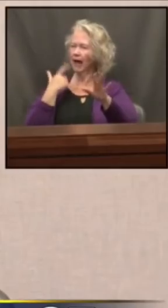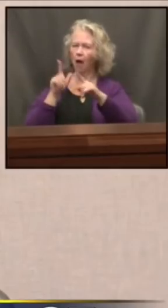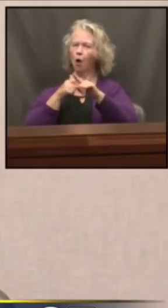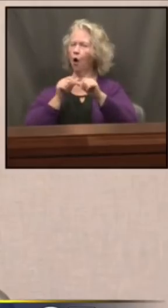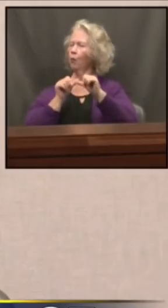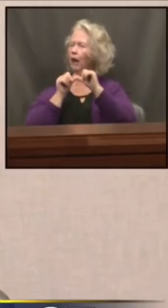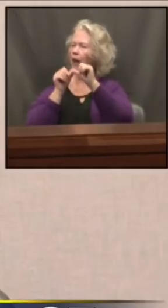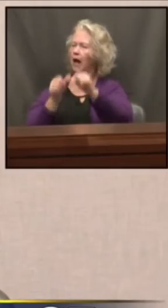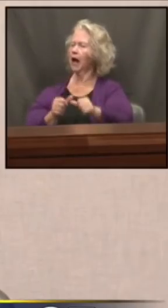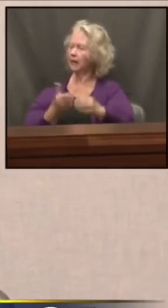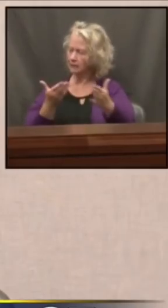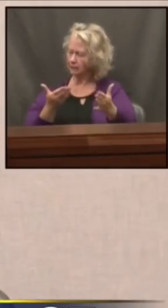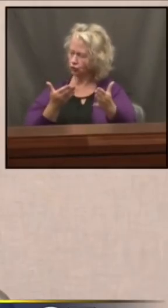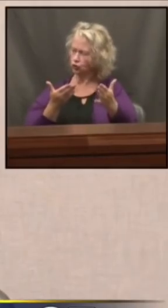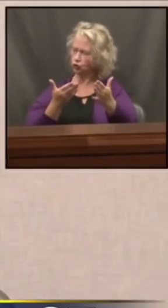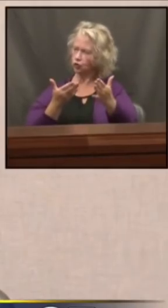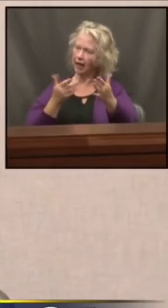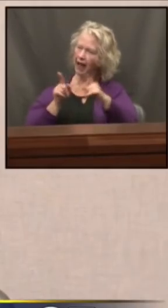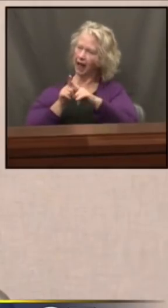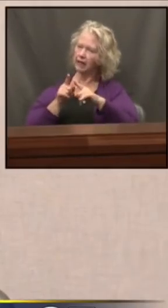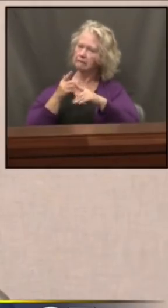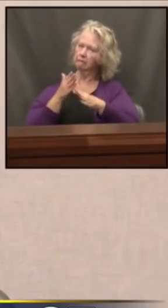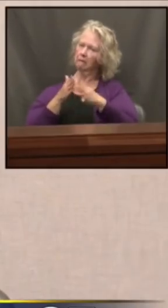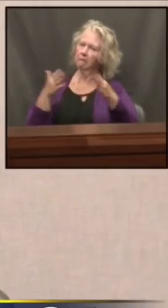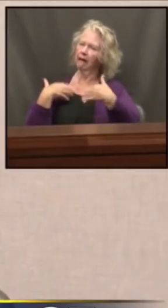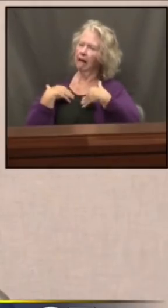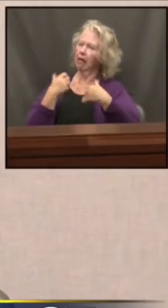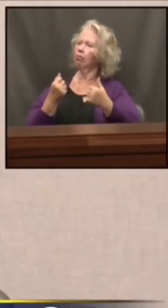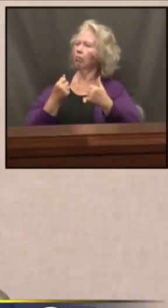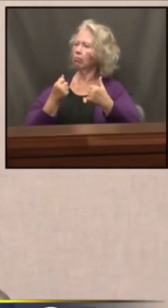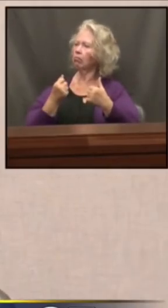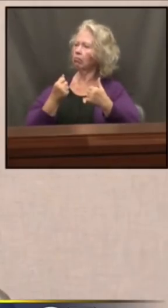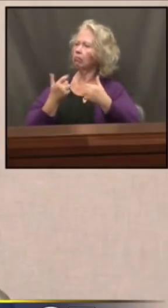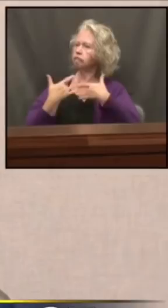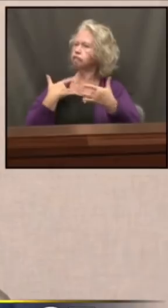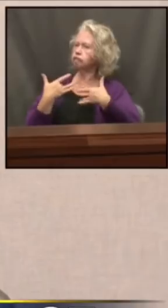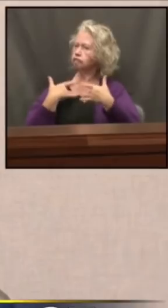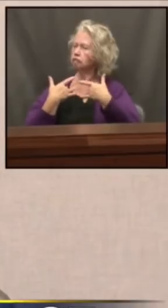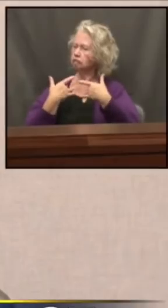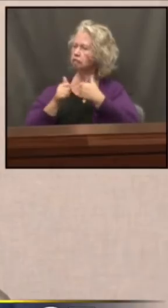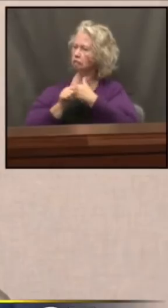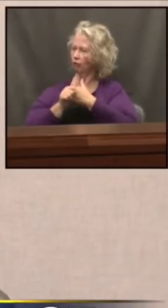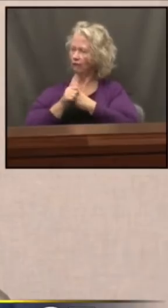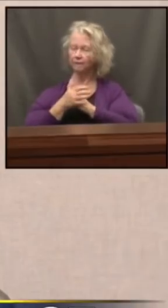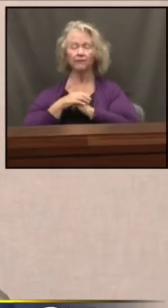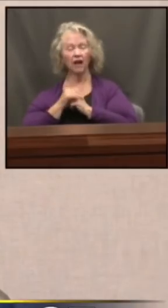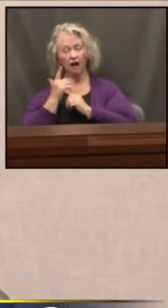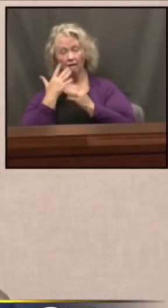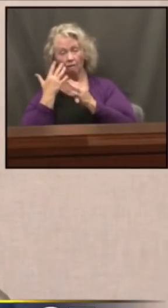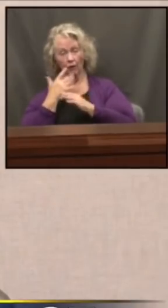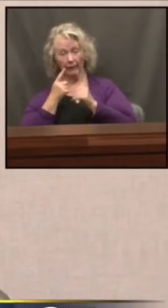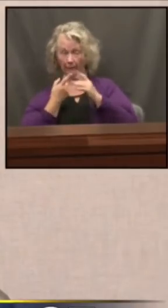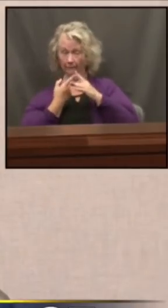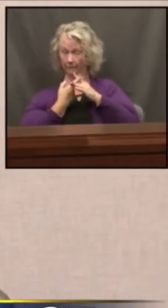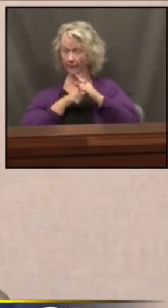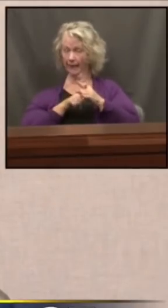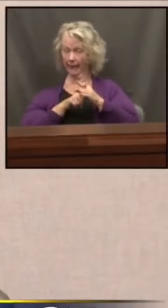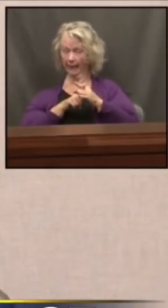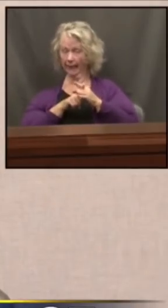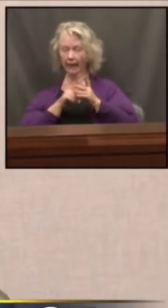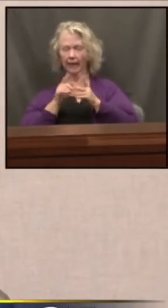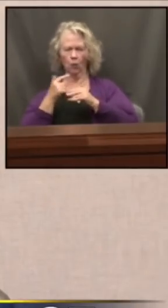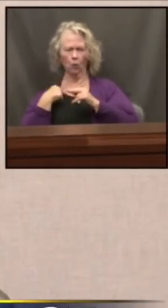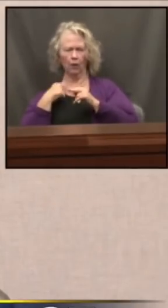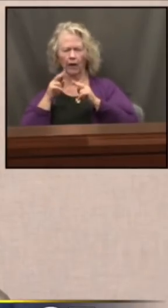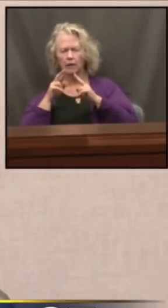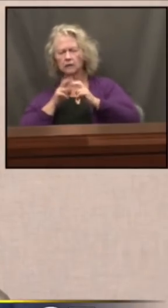in Connecticut as a public health threat? So I think, unfortunately, you know, in the beginning, in the first wave, we really looked at a